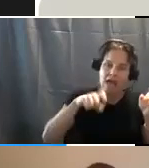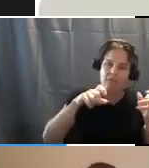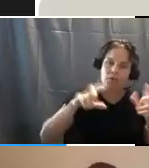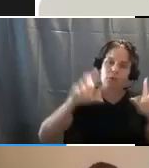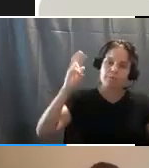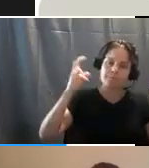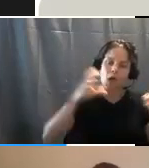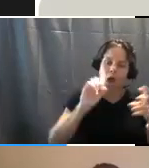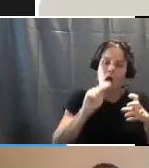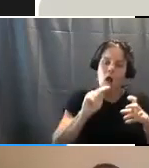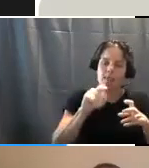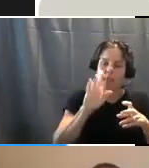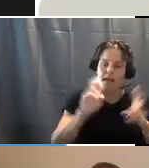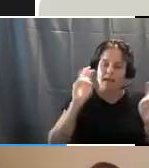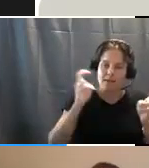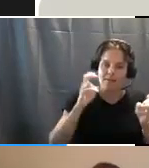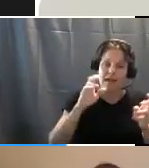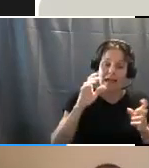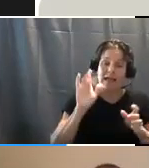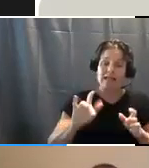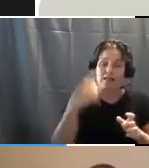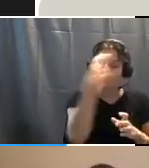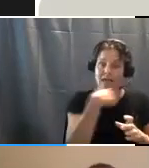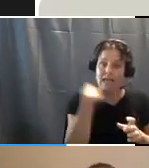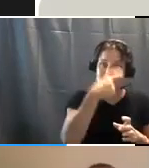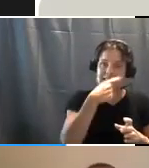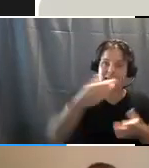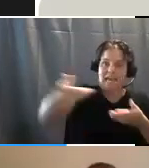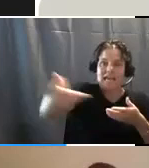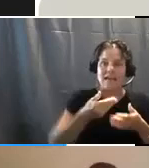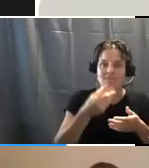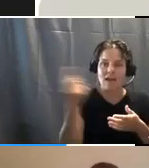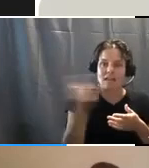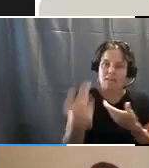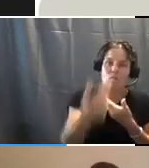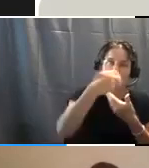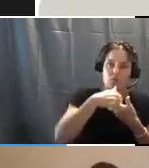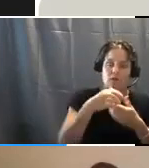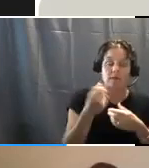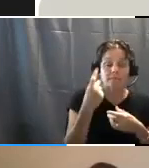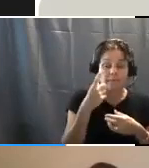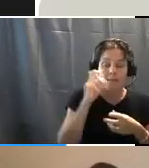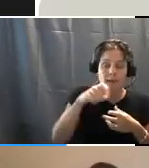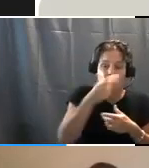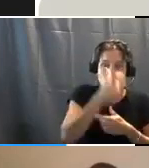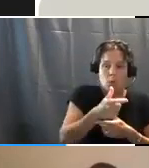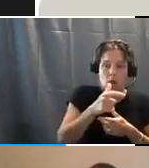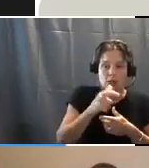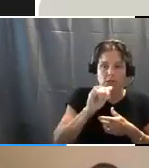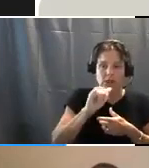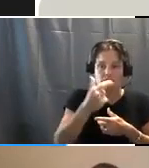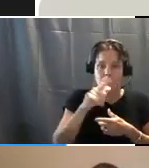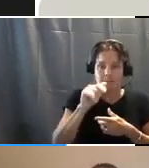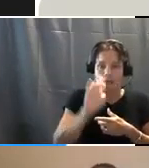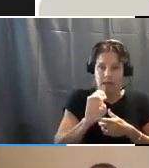faces symbol and invite somebody to join. But they must already be watching the Instagram live video for you to do this. I